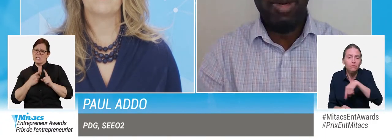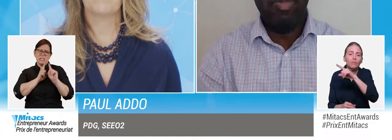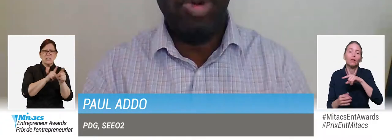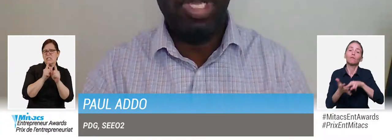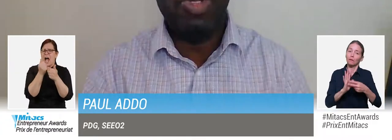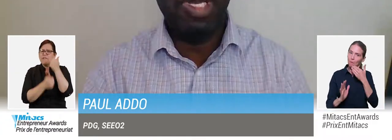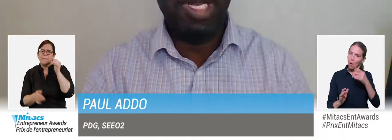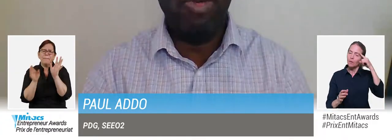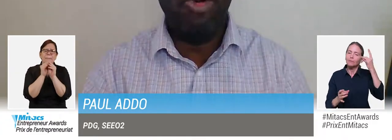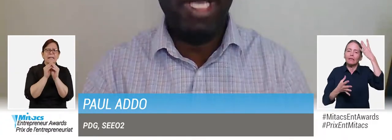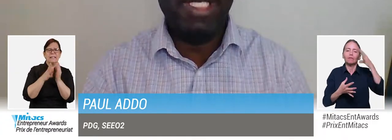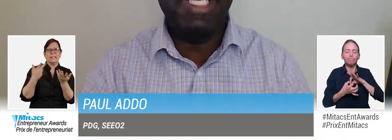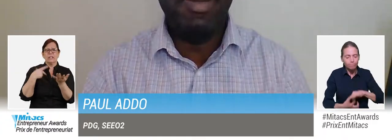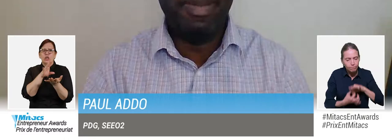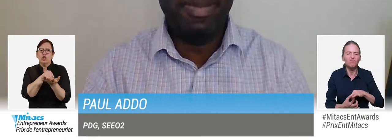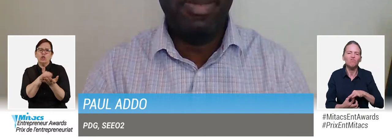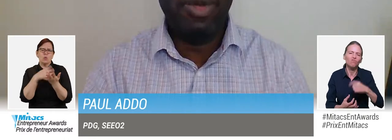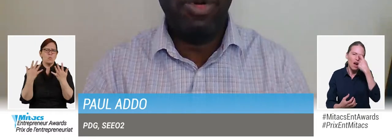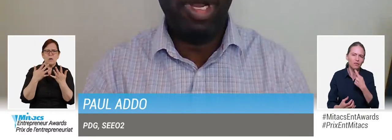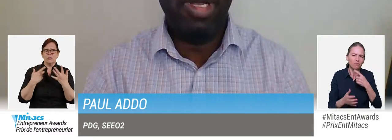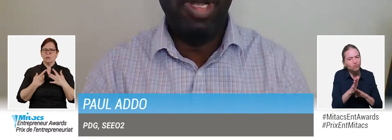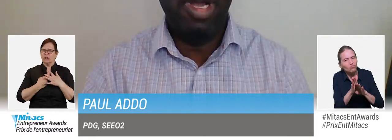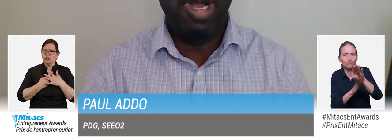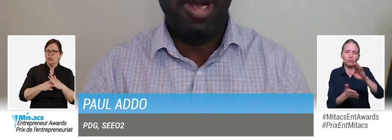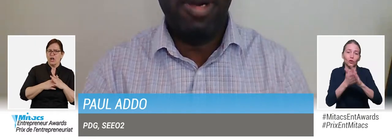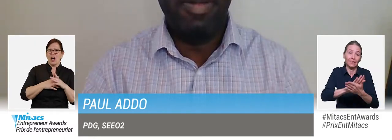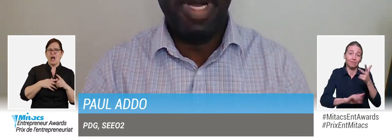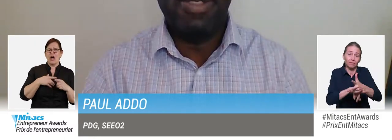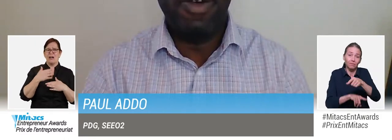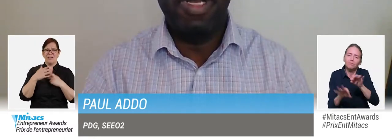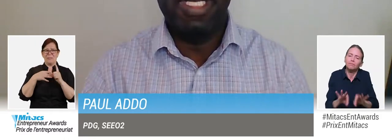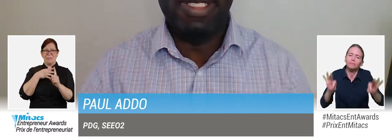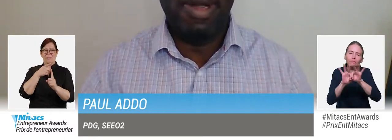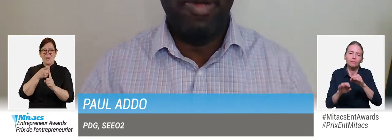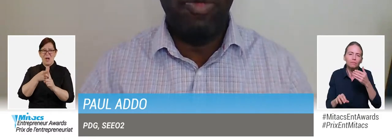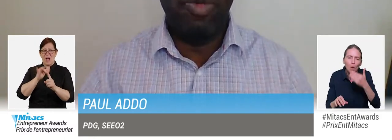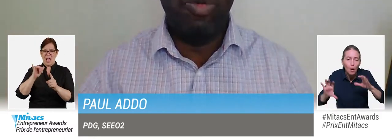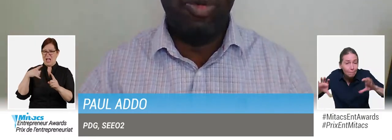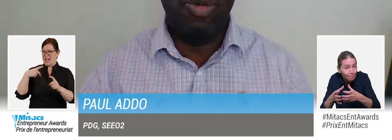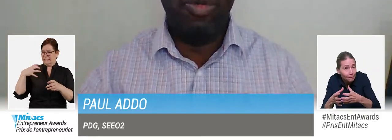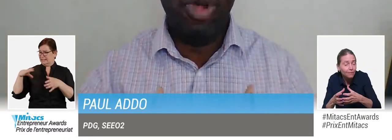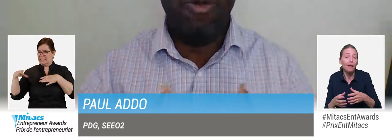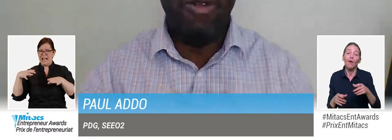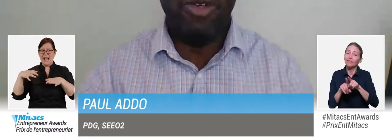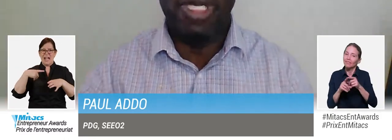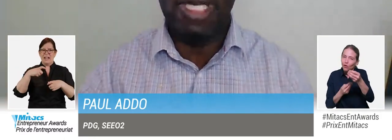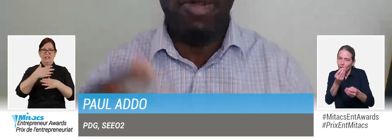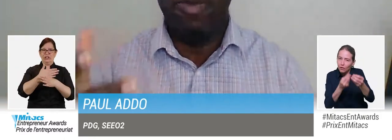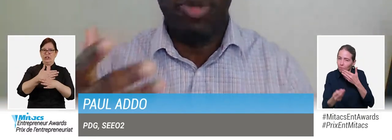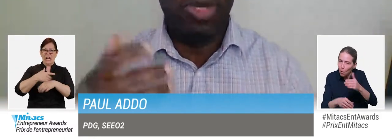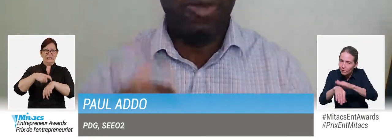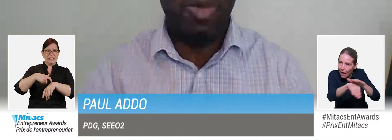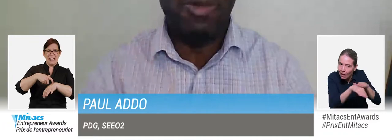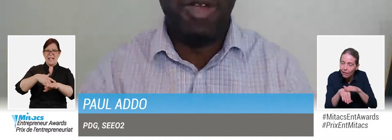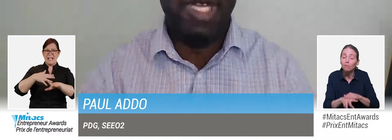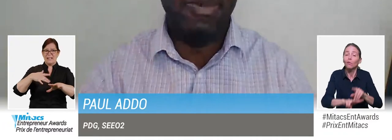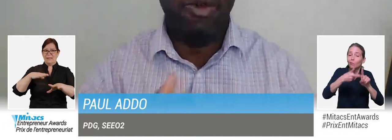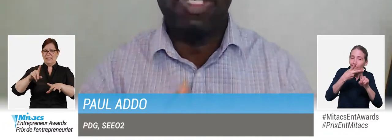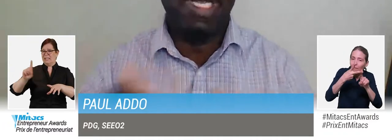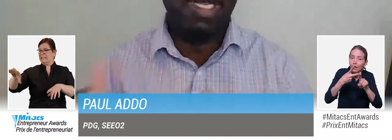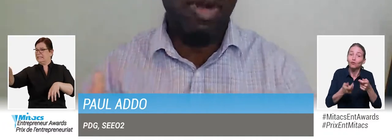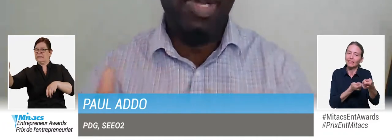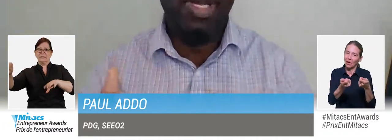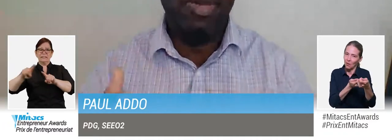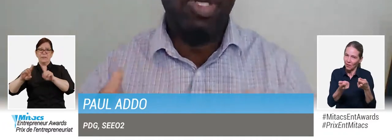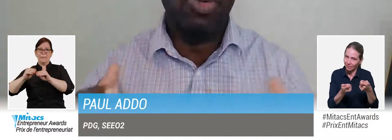for us is, you know, bringing together the right team, right? As founders, we were very fortunate. I knew Beatrice for almost 5 years